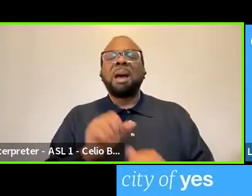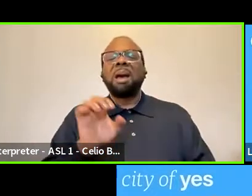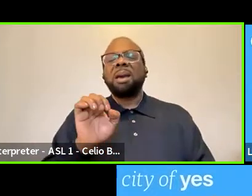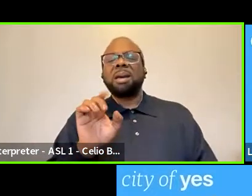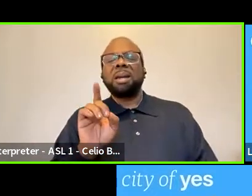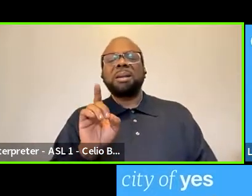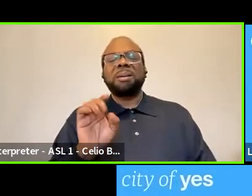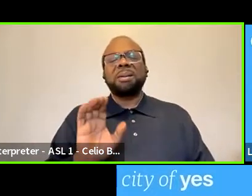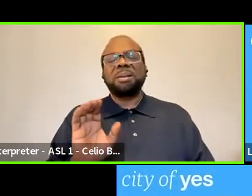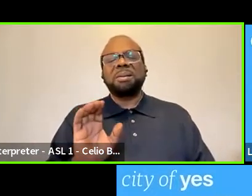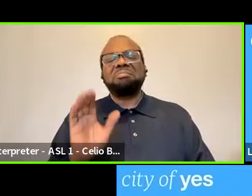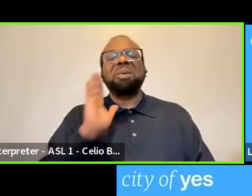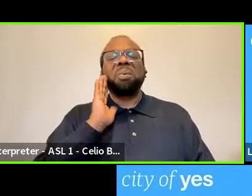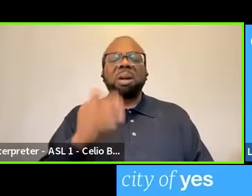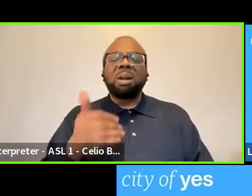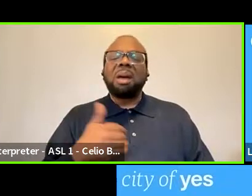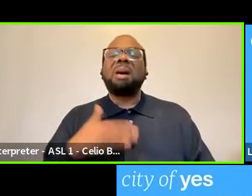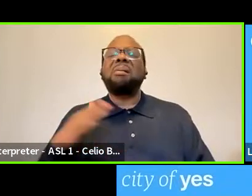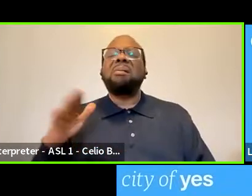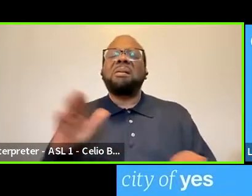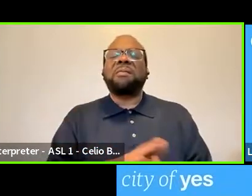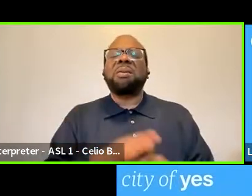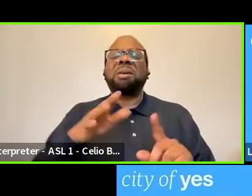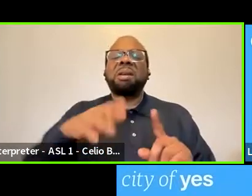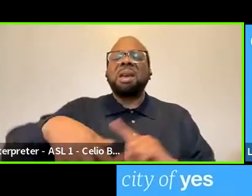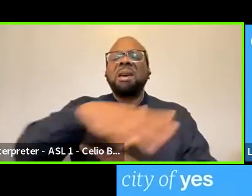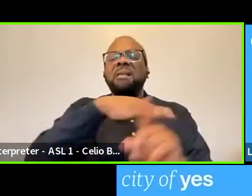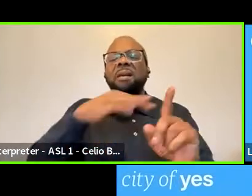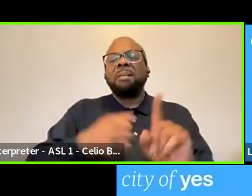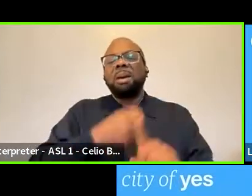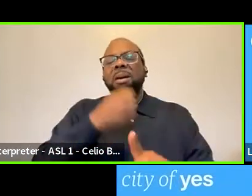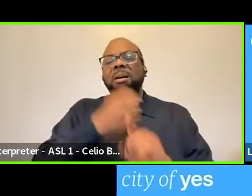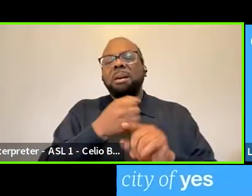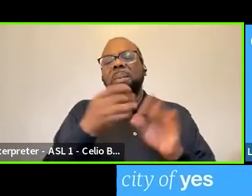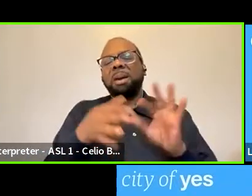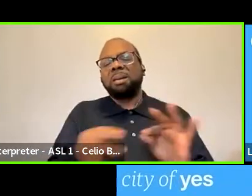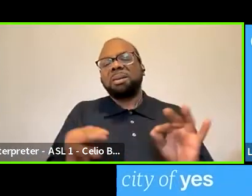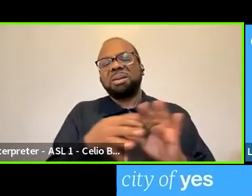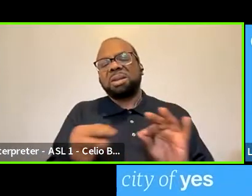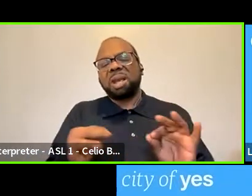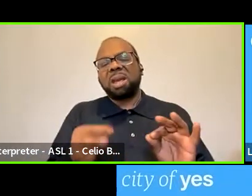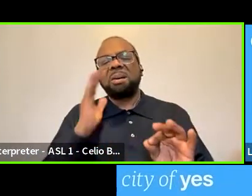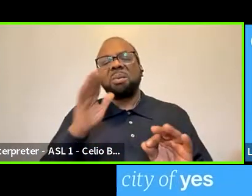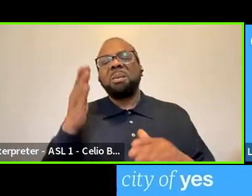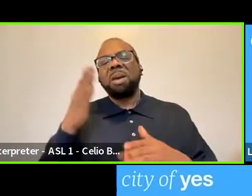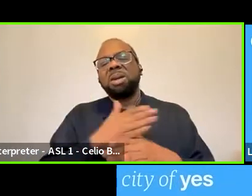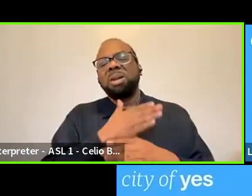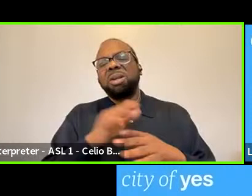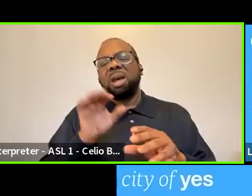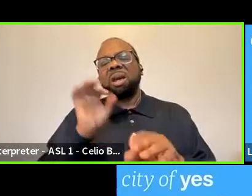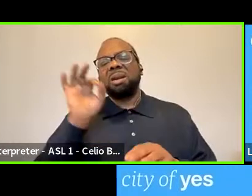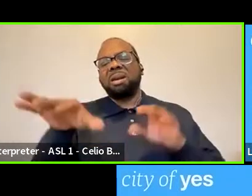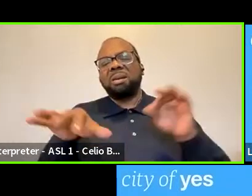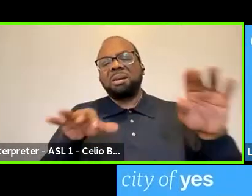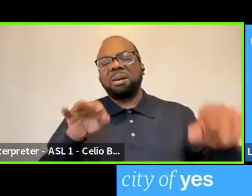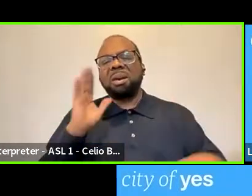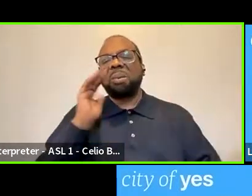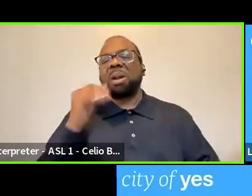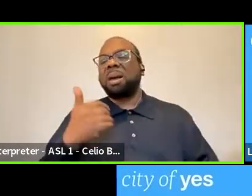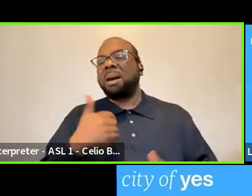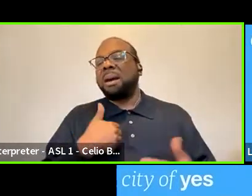There will be a full environmental impact statement. That will be disclosed that will have